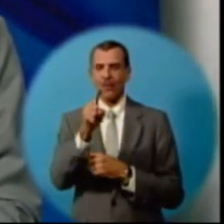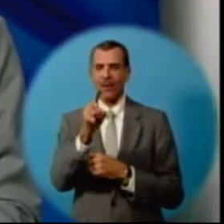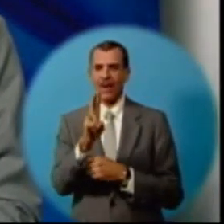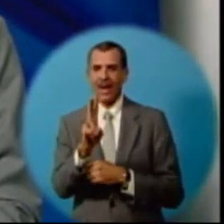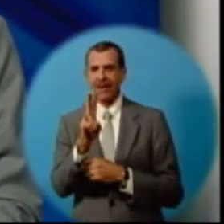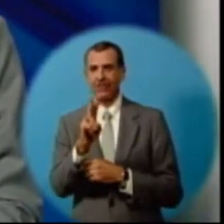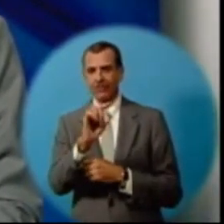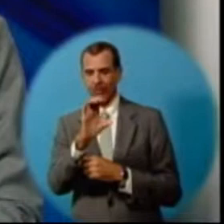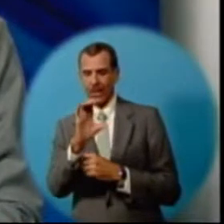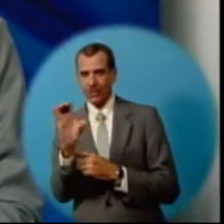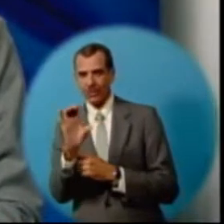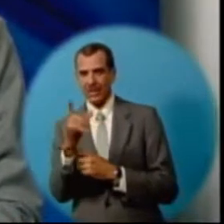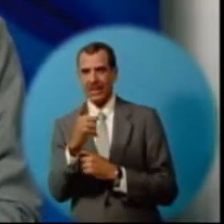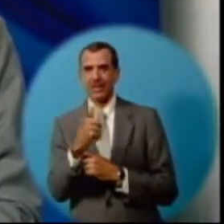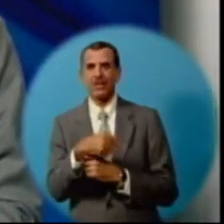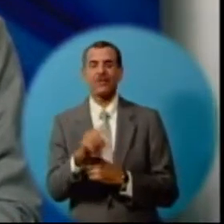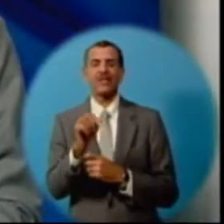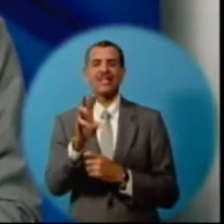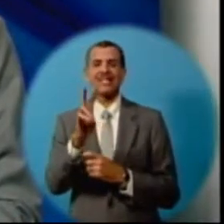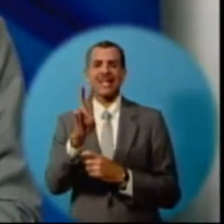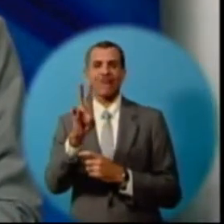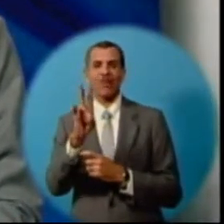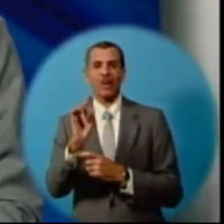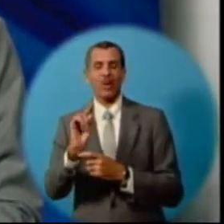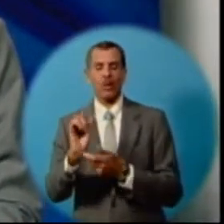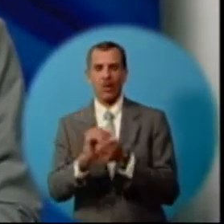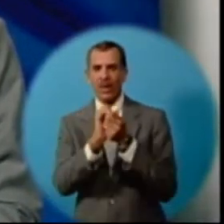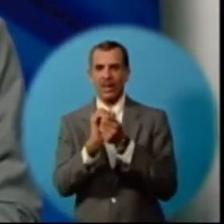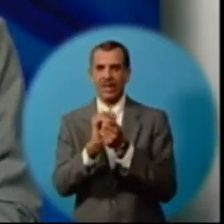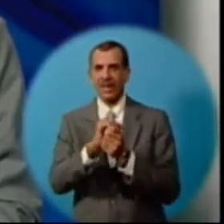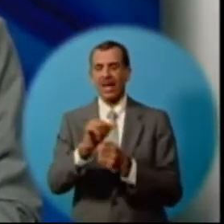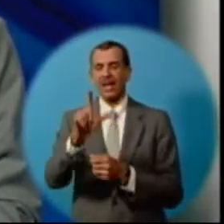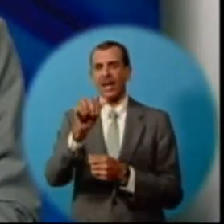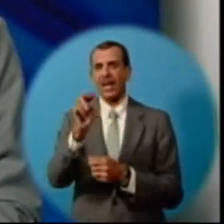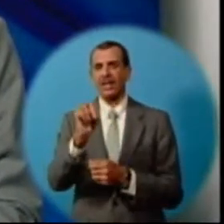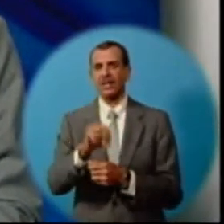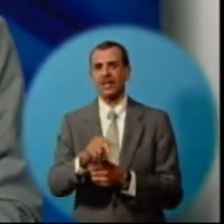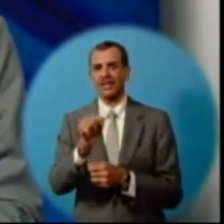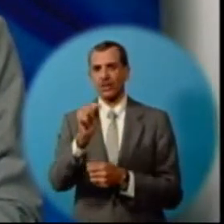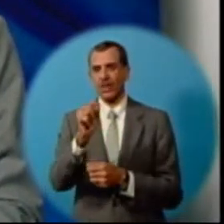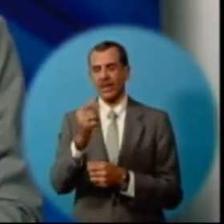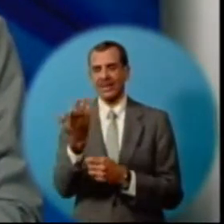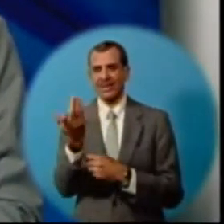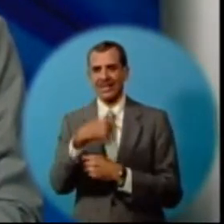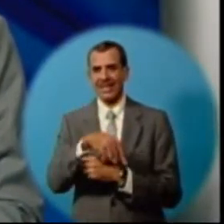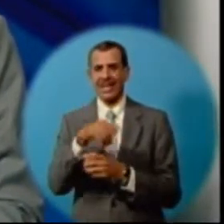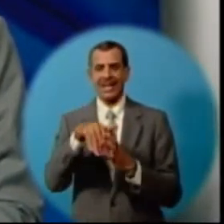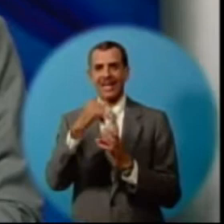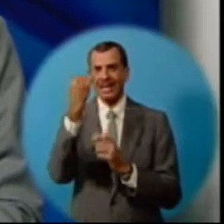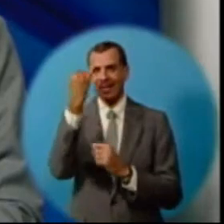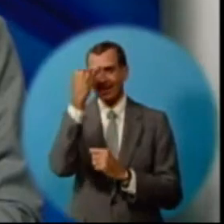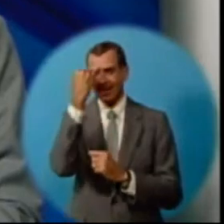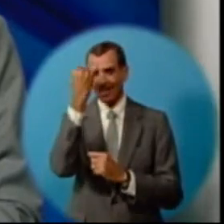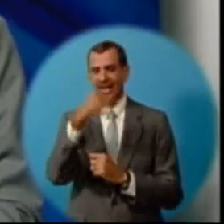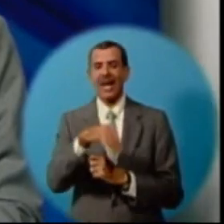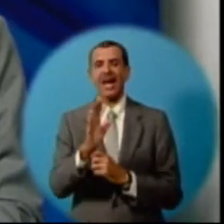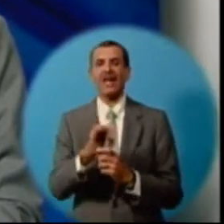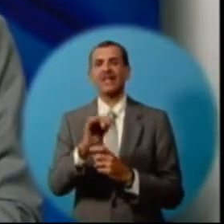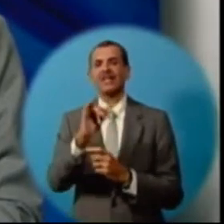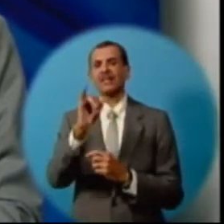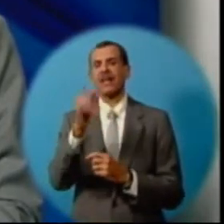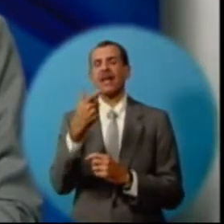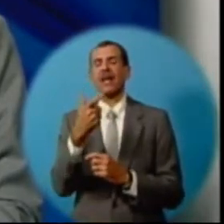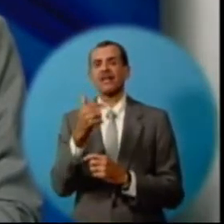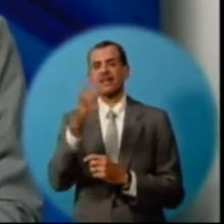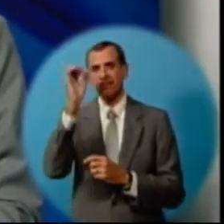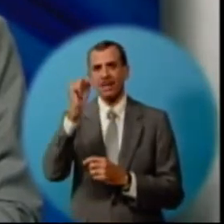Mumbai Indians side to a 7-wicket win over the Lions in the Champions League T20 earlier today in India. Playing in Jaipur, Smith ended